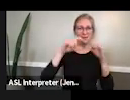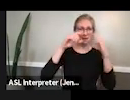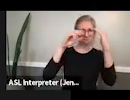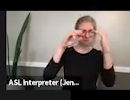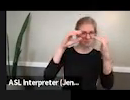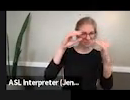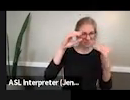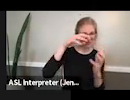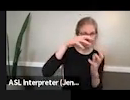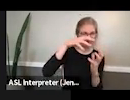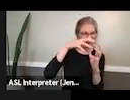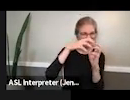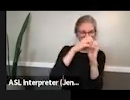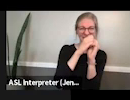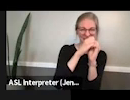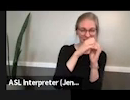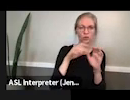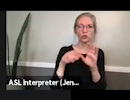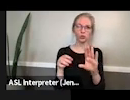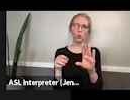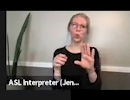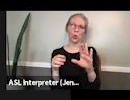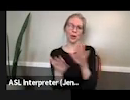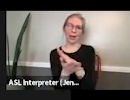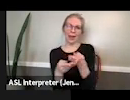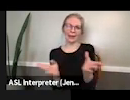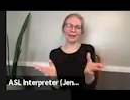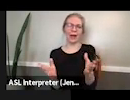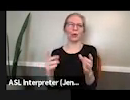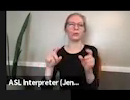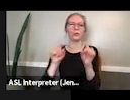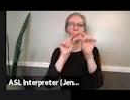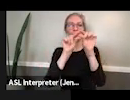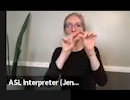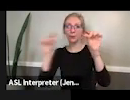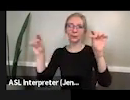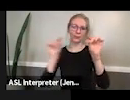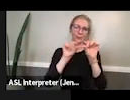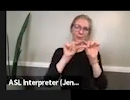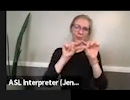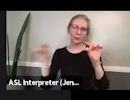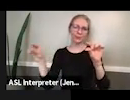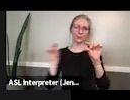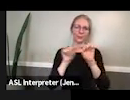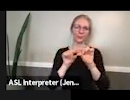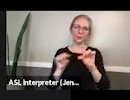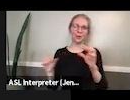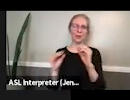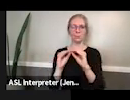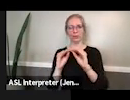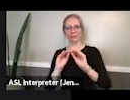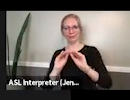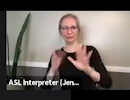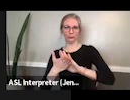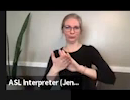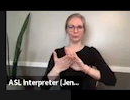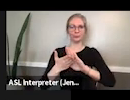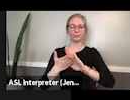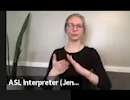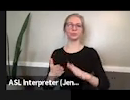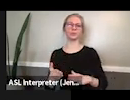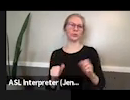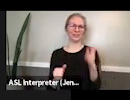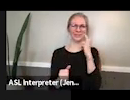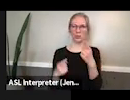each slide, yours is striated out across the columns. So if you read straight across, you're seeing what happens with sound